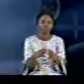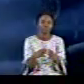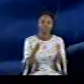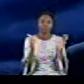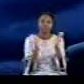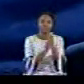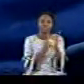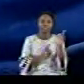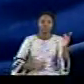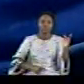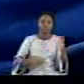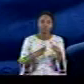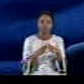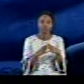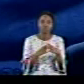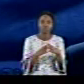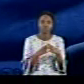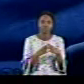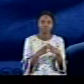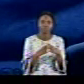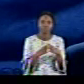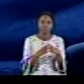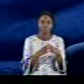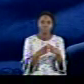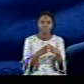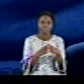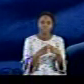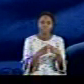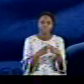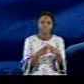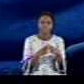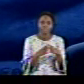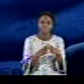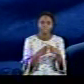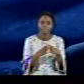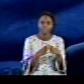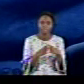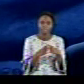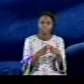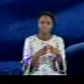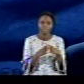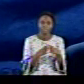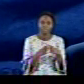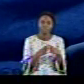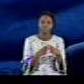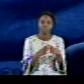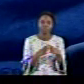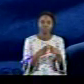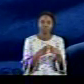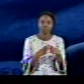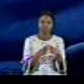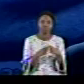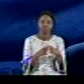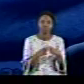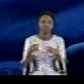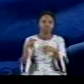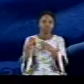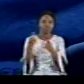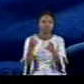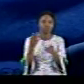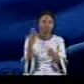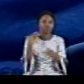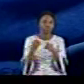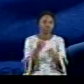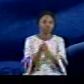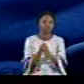Praise the Lord. I present to you Sanki Ovenkumo. Since last year, he's been